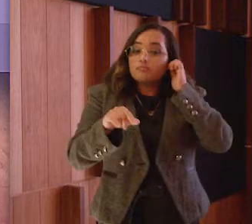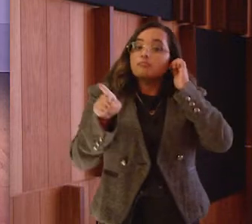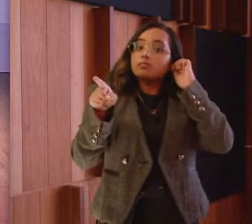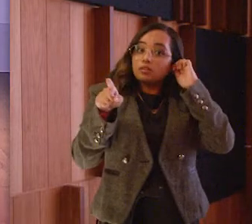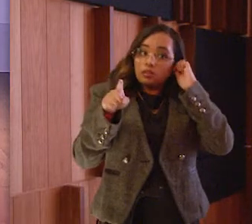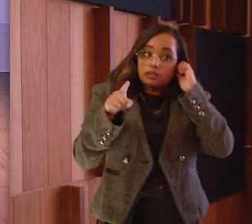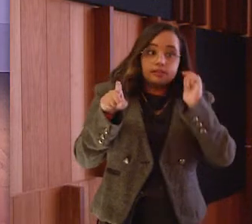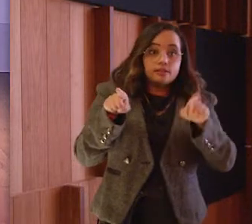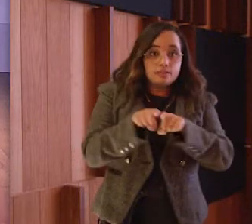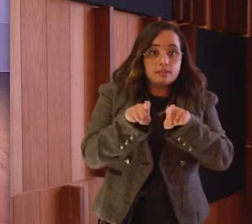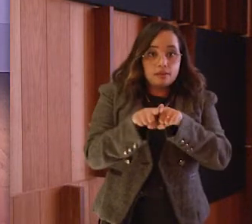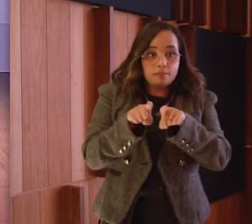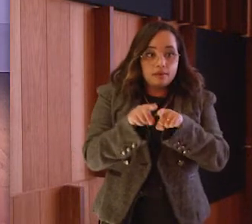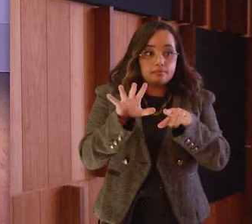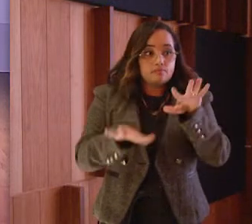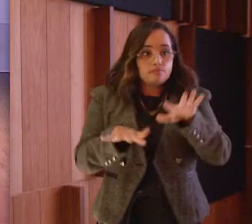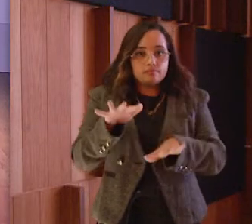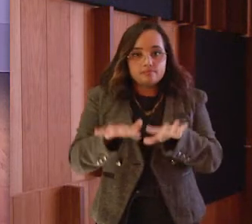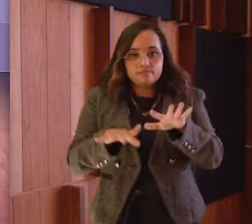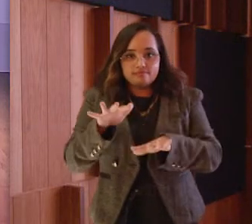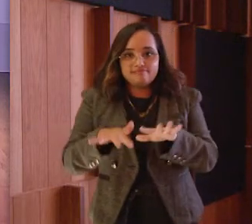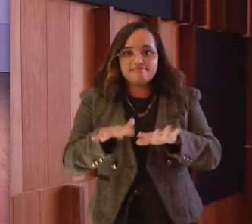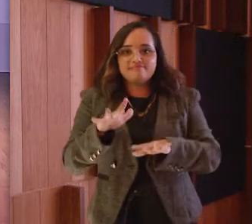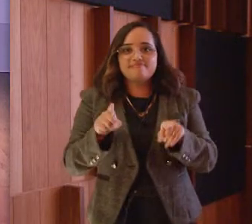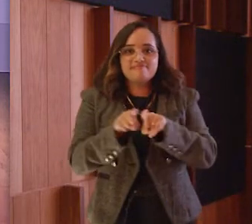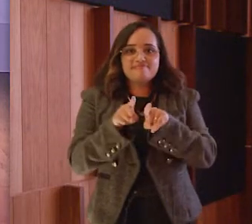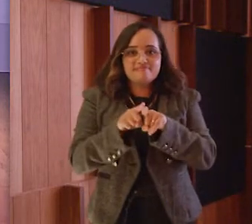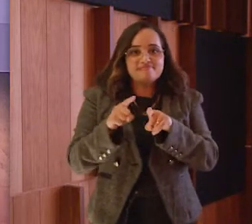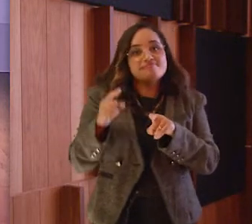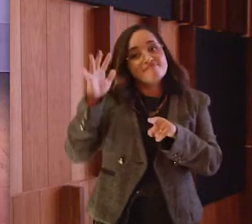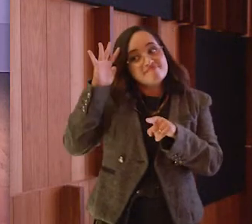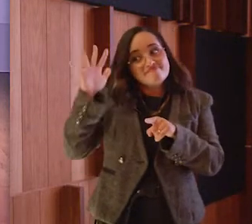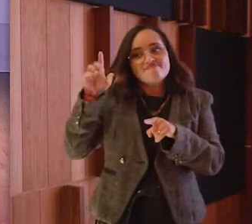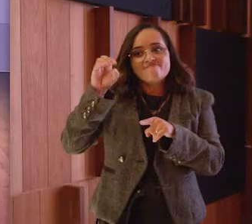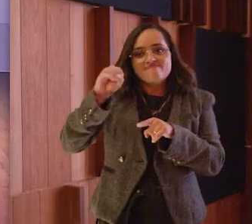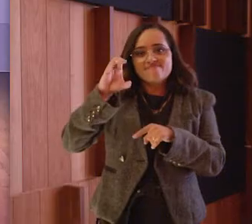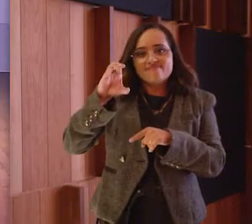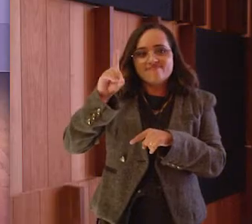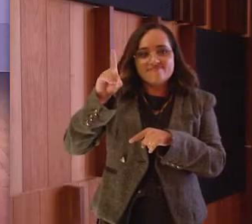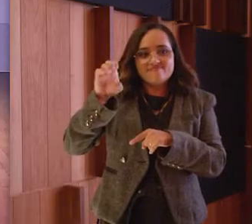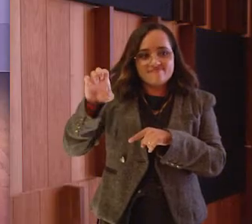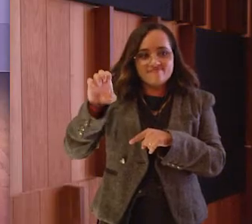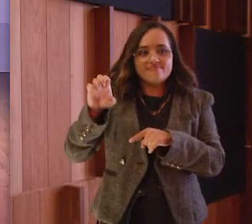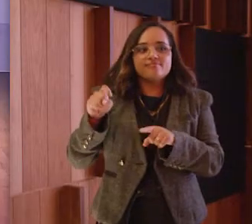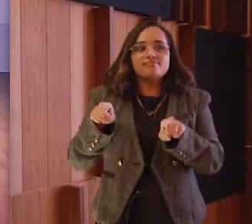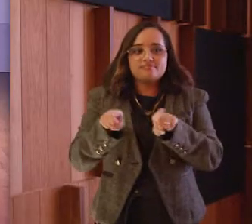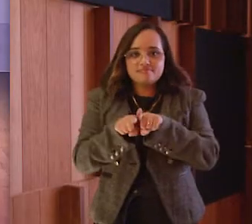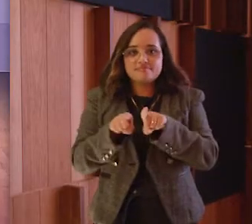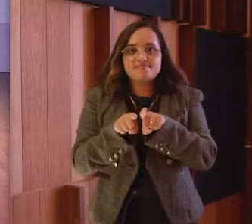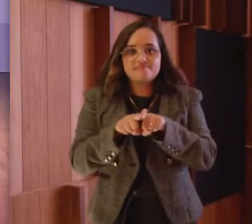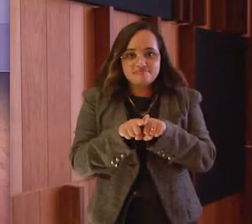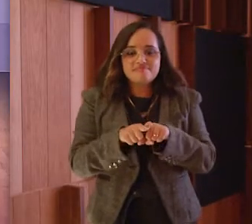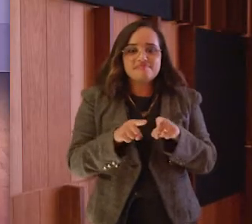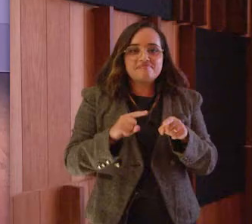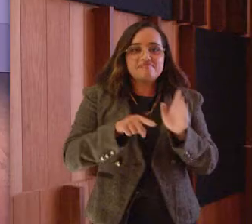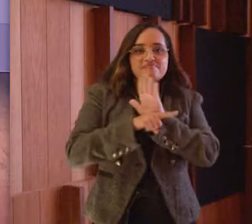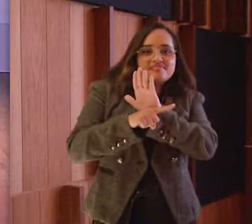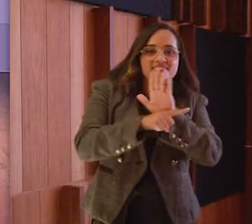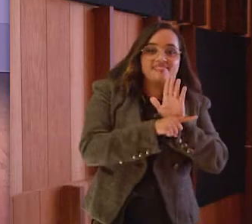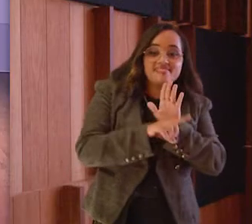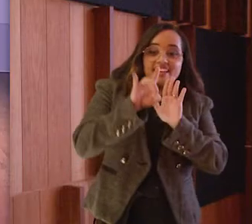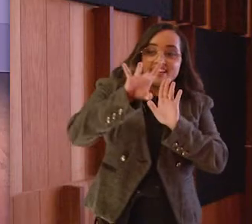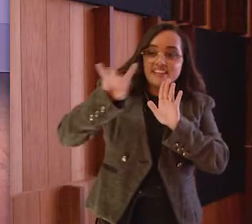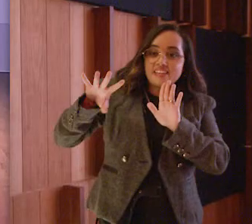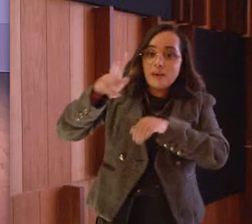out additional administrative guidance, as they bring out additional administrative guidance, each country is going to have to bring in